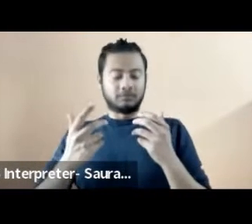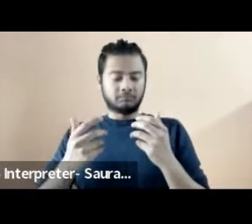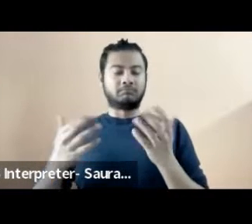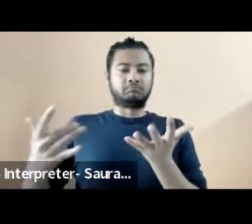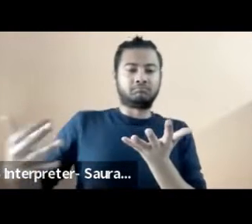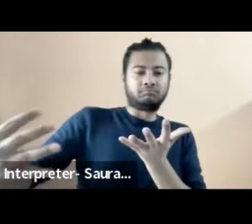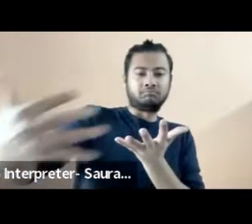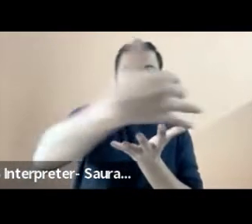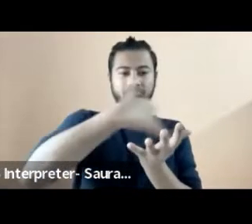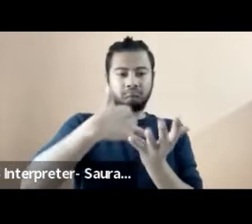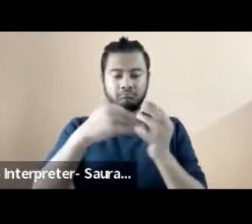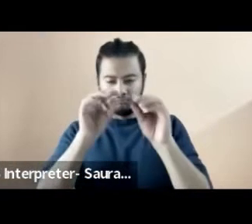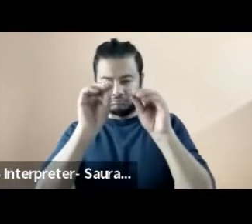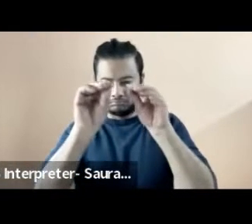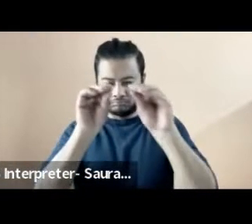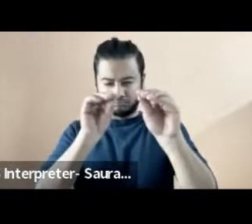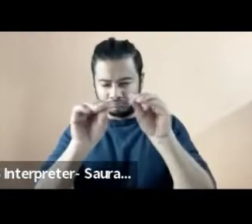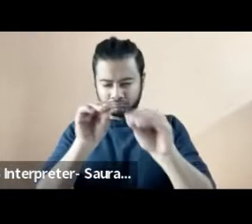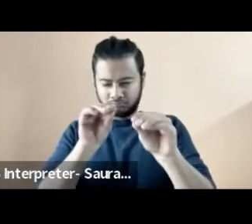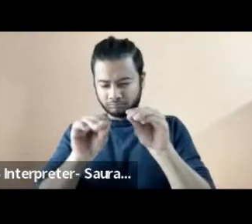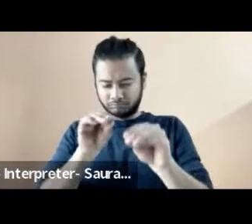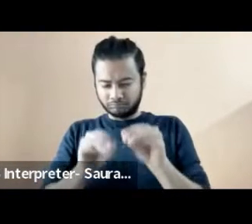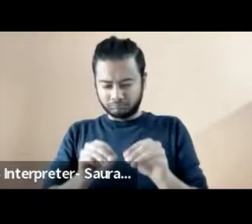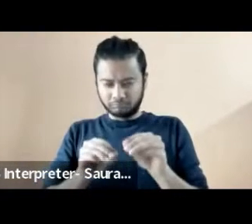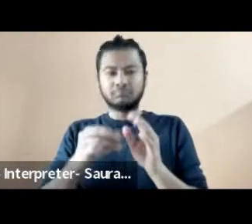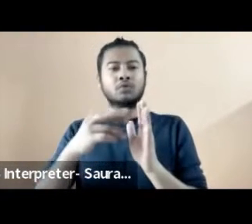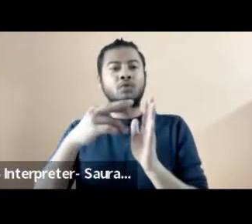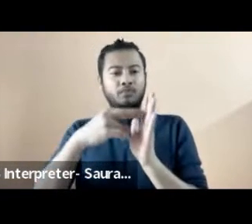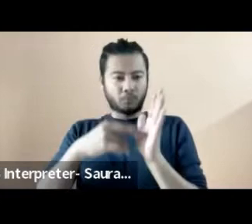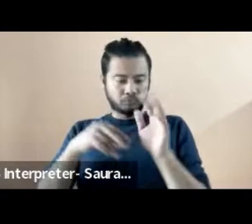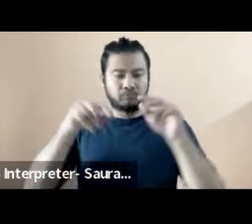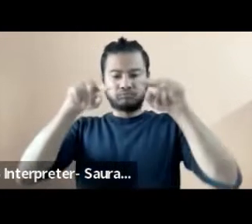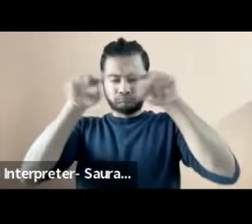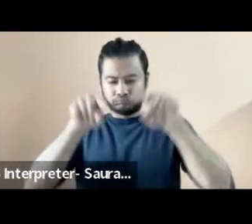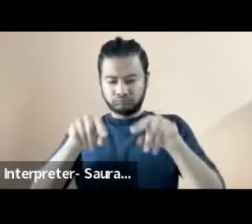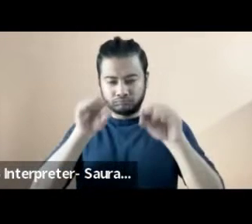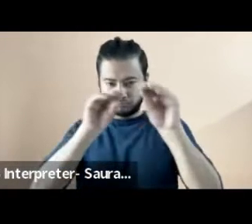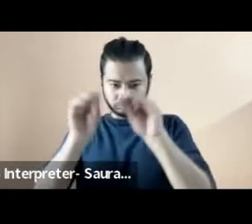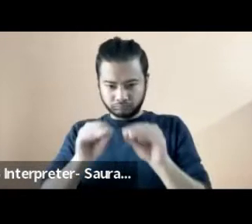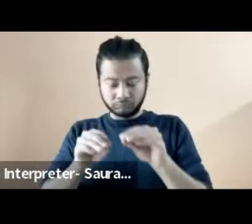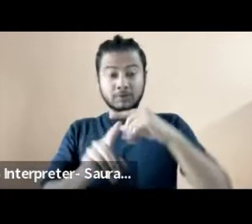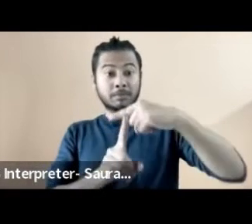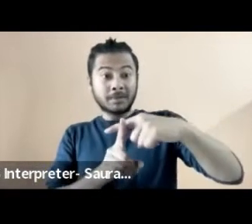in the annotations you add like footnotes and references, and the witnesses also helped us in